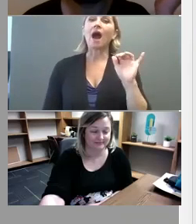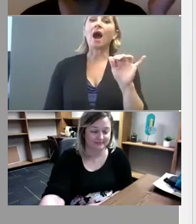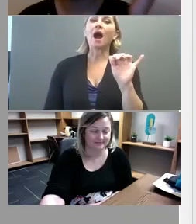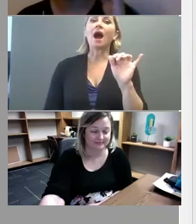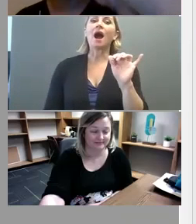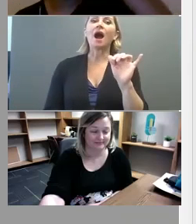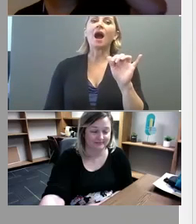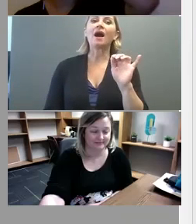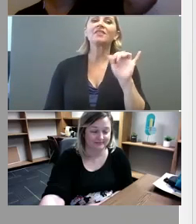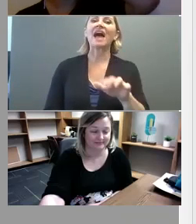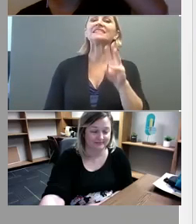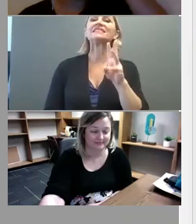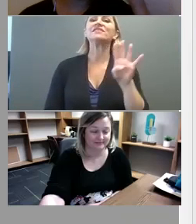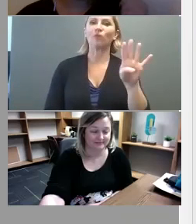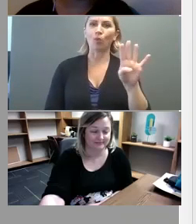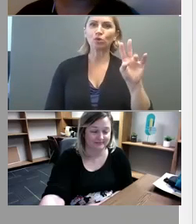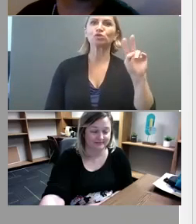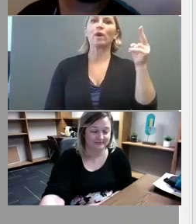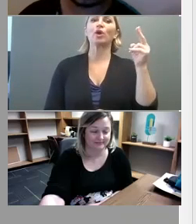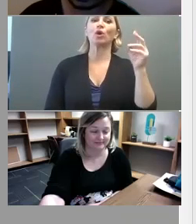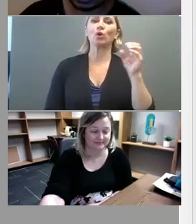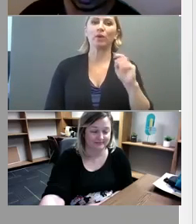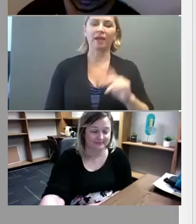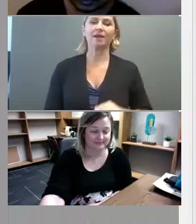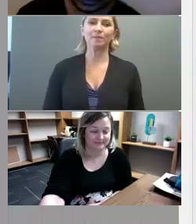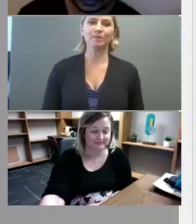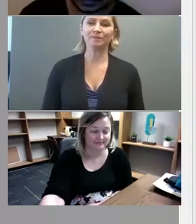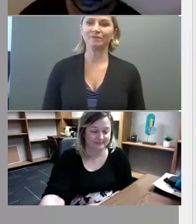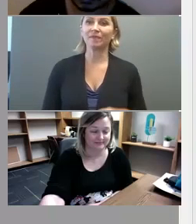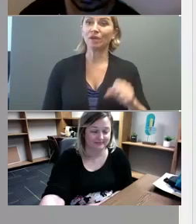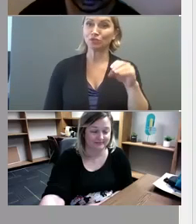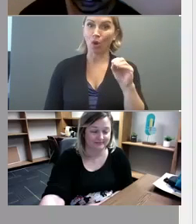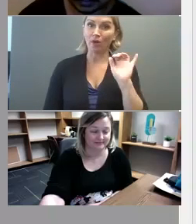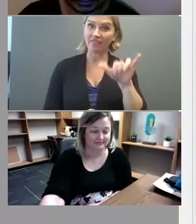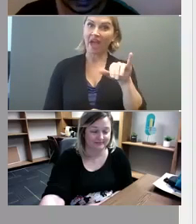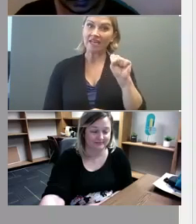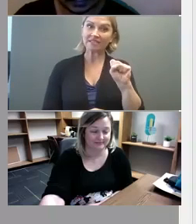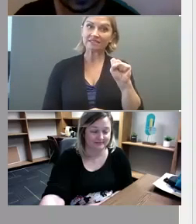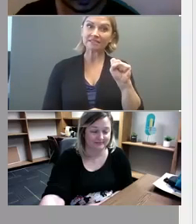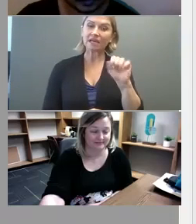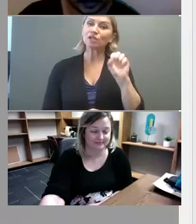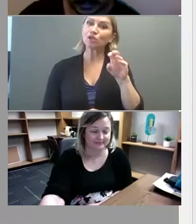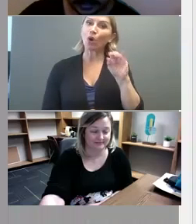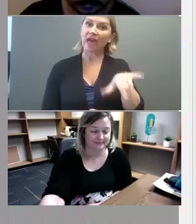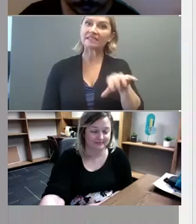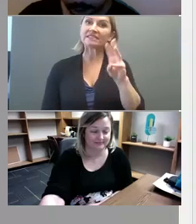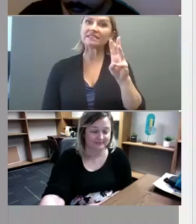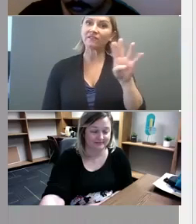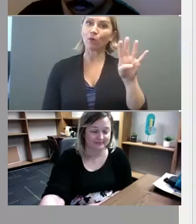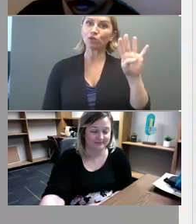Right. It is 64 squared. Oh my. Okay. So this is my bad. So this is 64